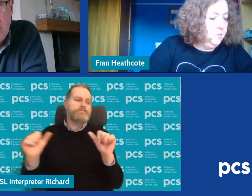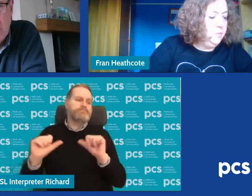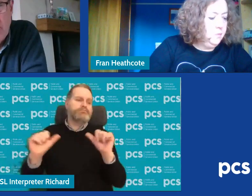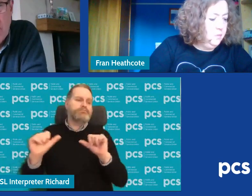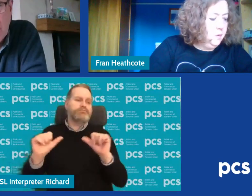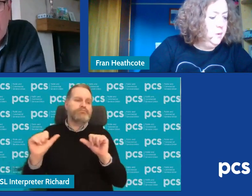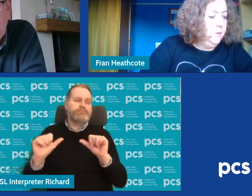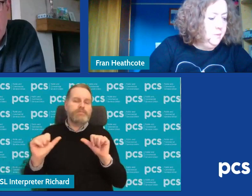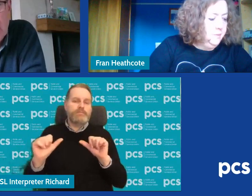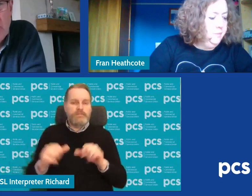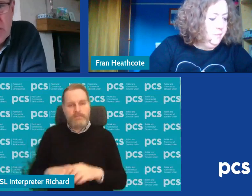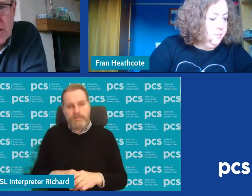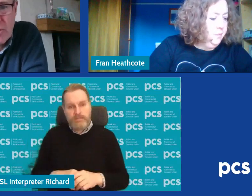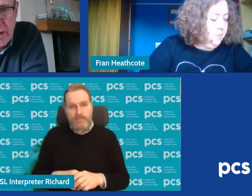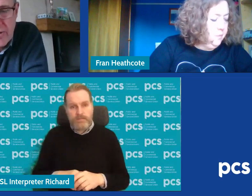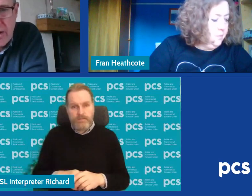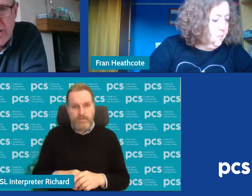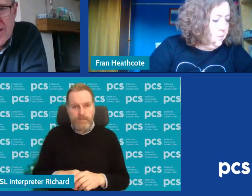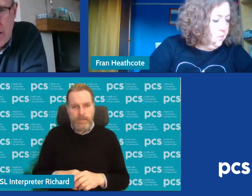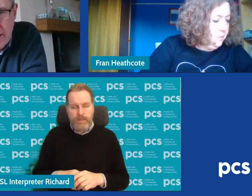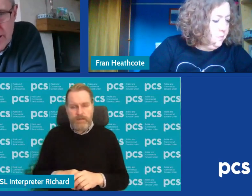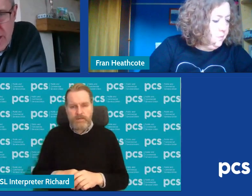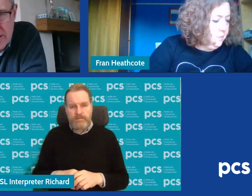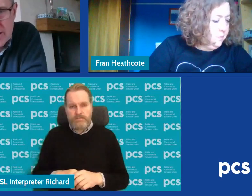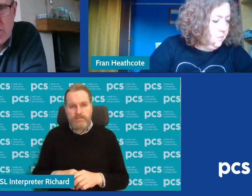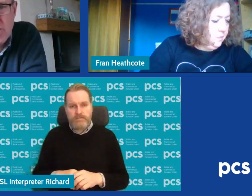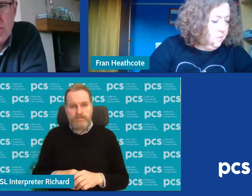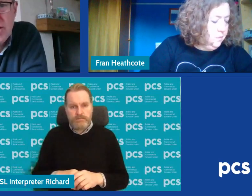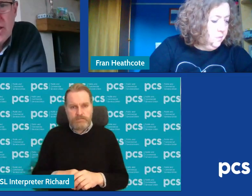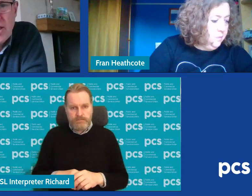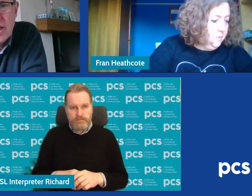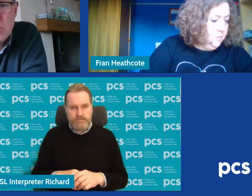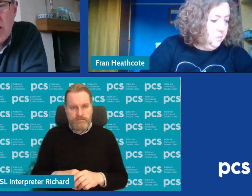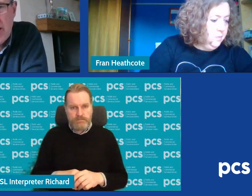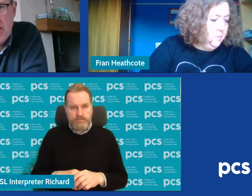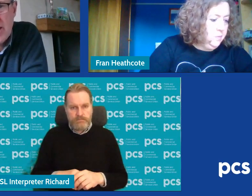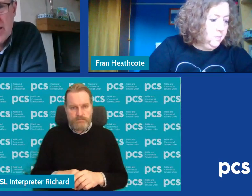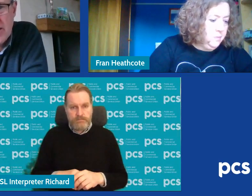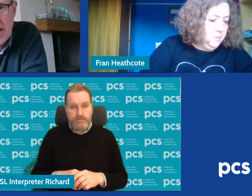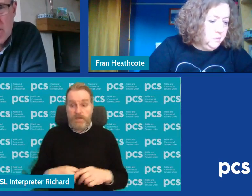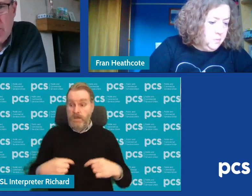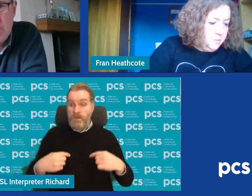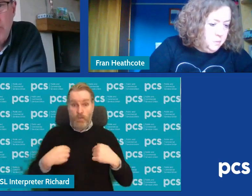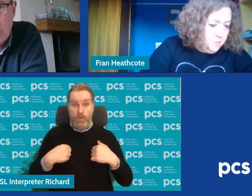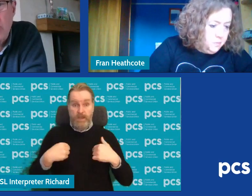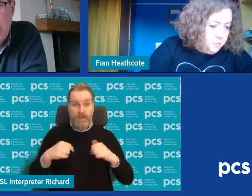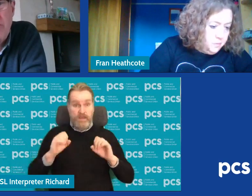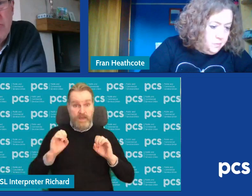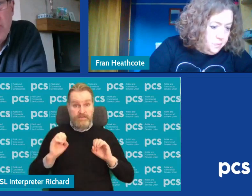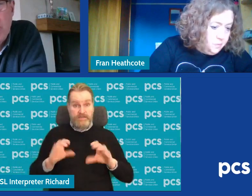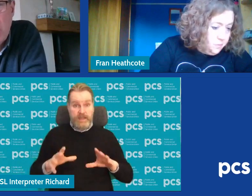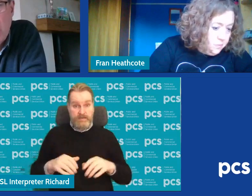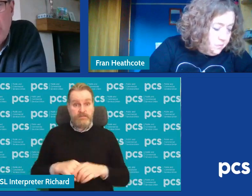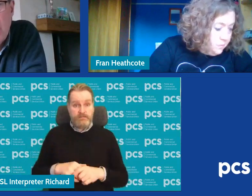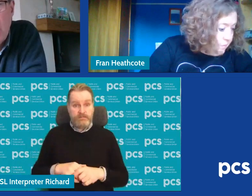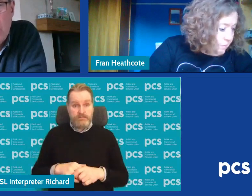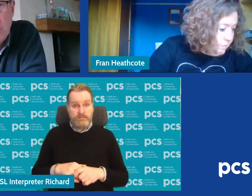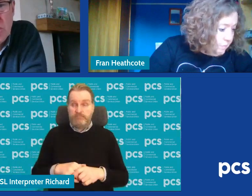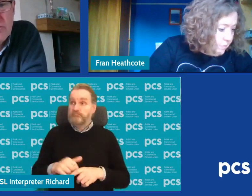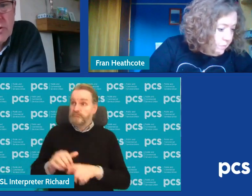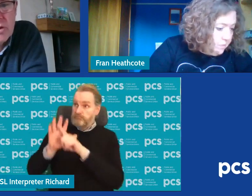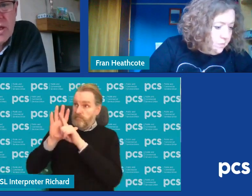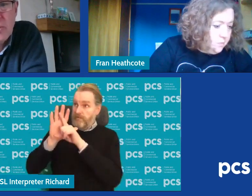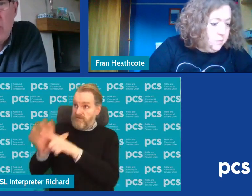just for Mark's benefit, just to reiterate that our entire message is we are escalating the action to force the government to talk to its